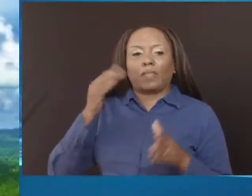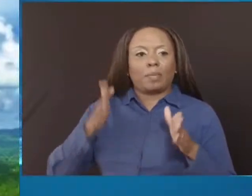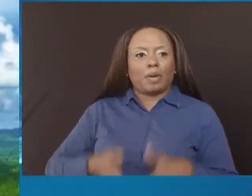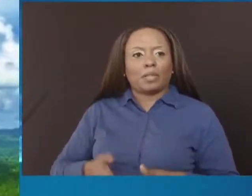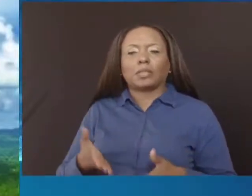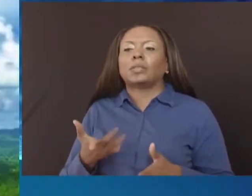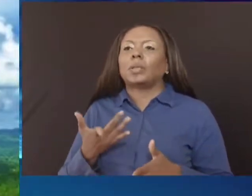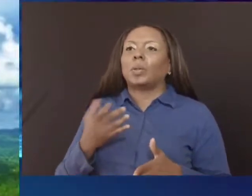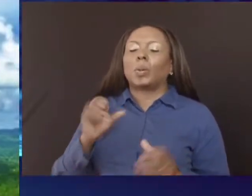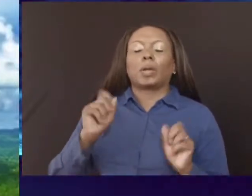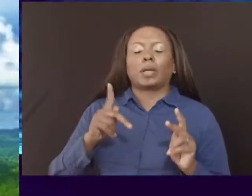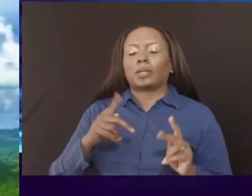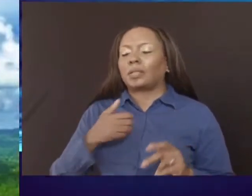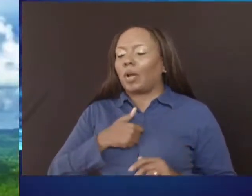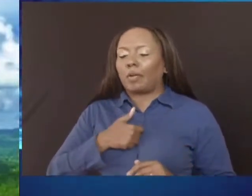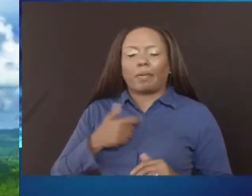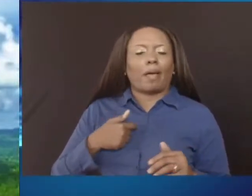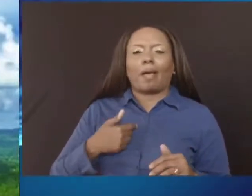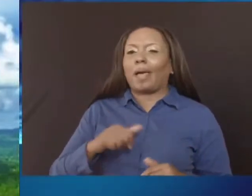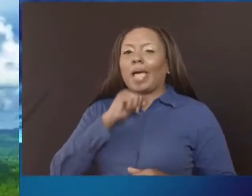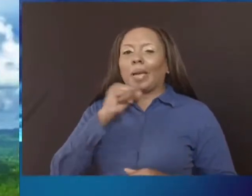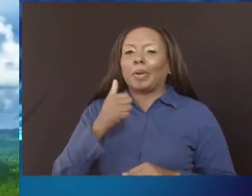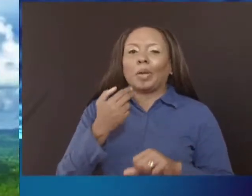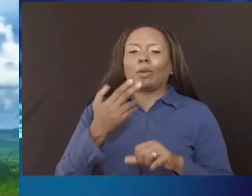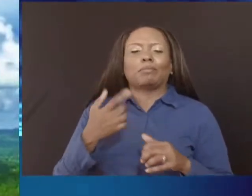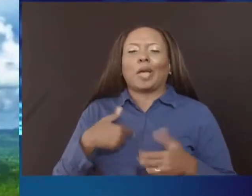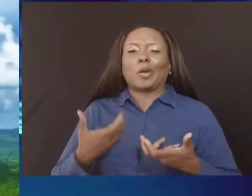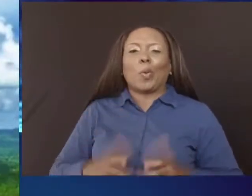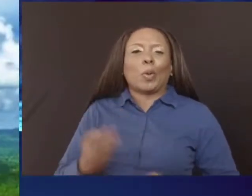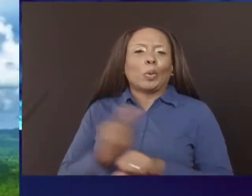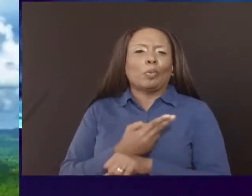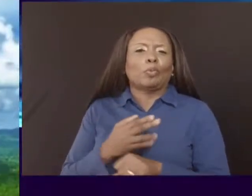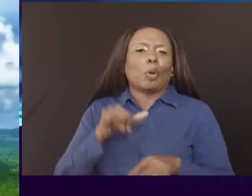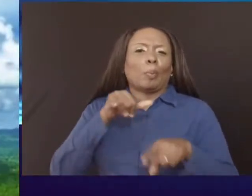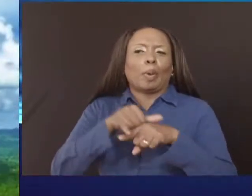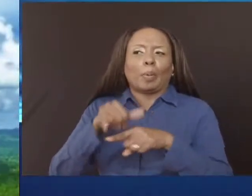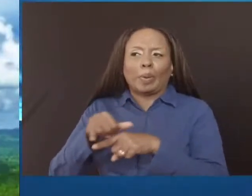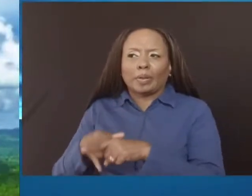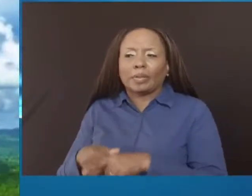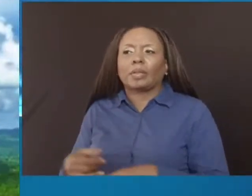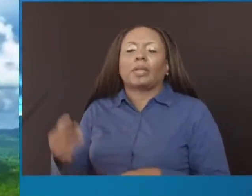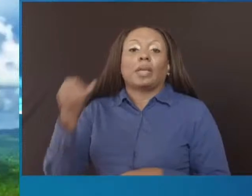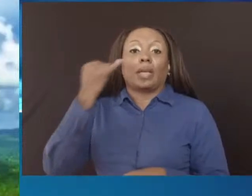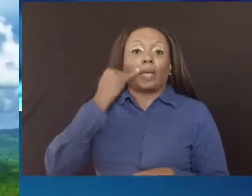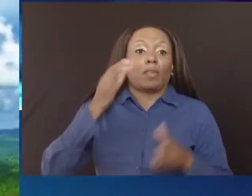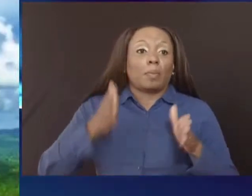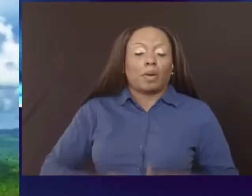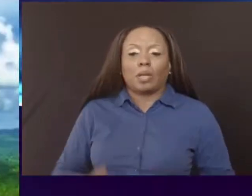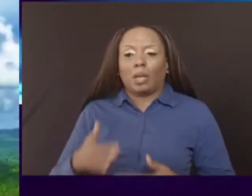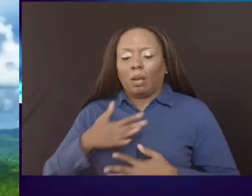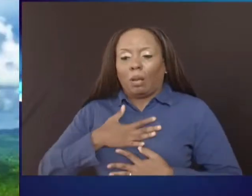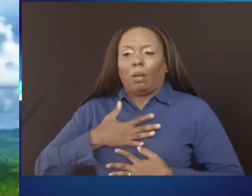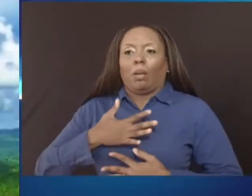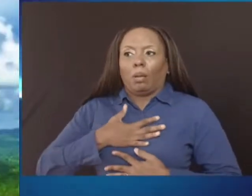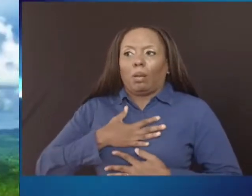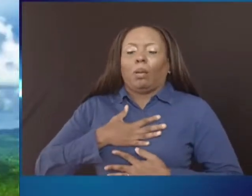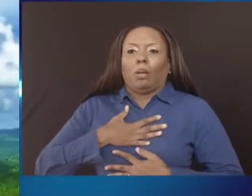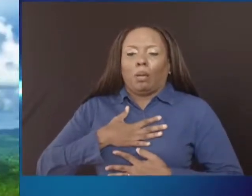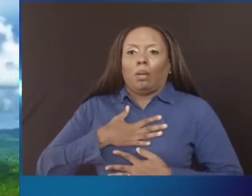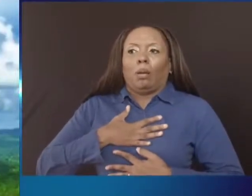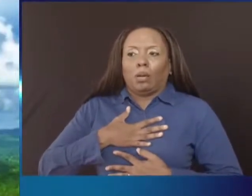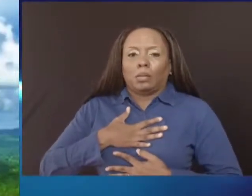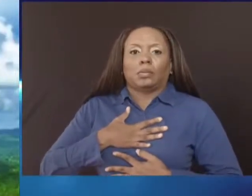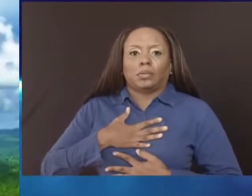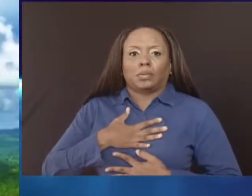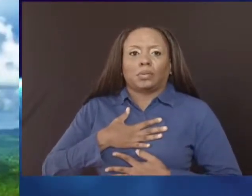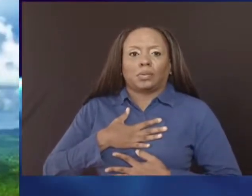again, because again, I'm using a term that's quite medical. If the person is short of breath, having difficulty breathing,